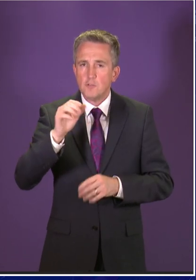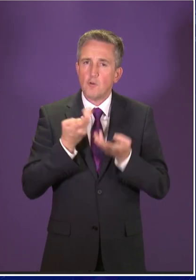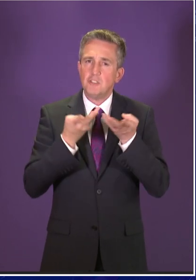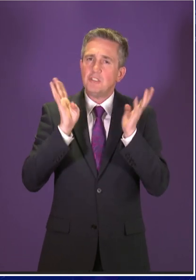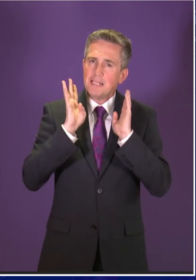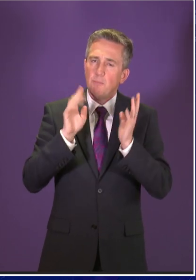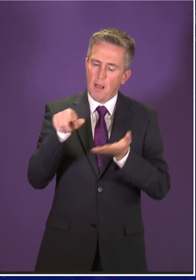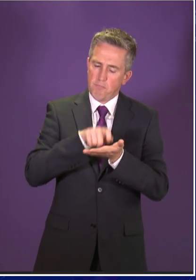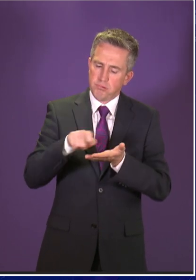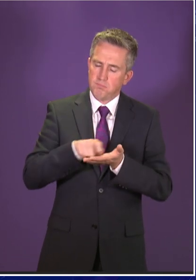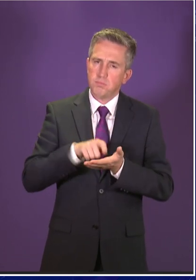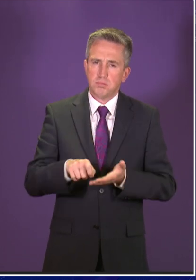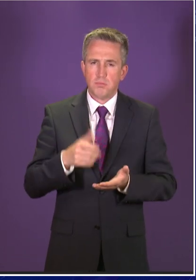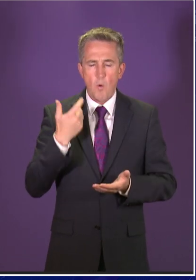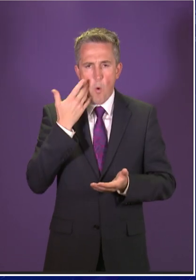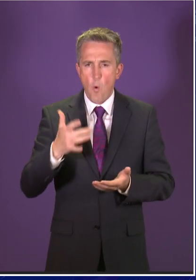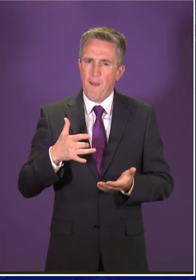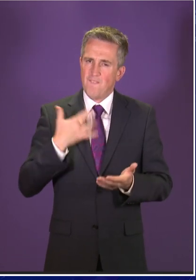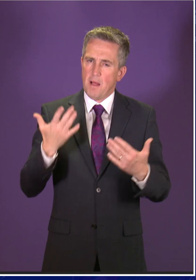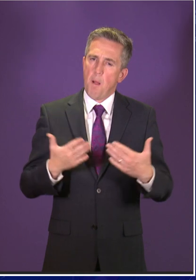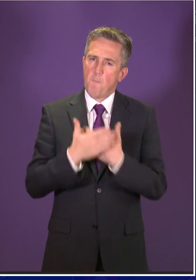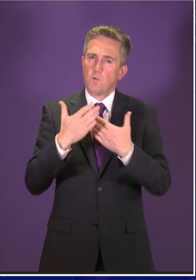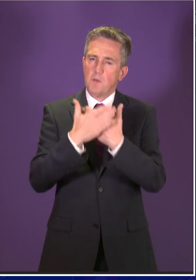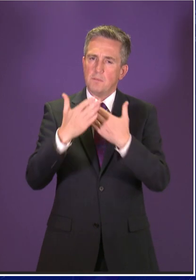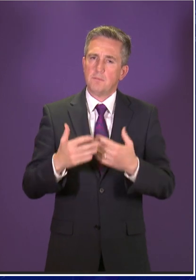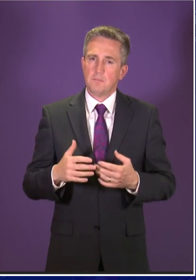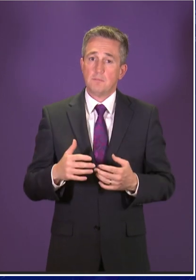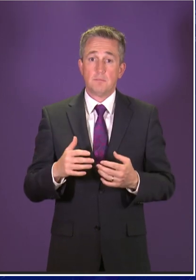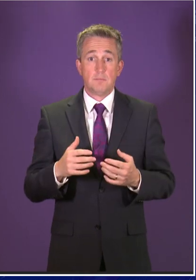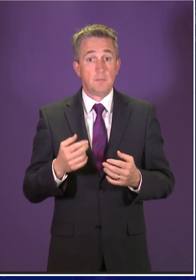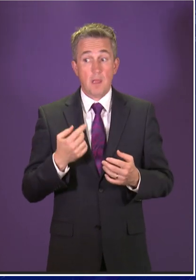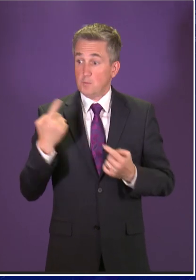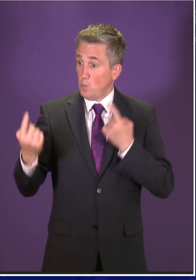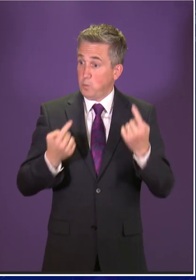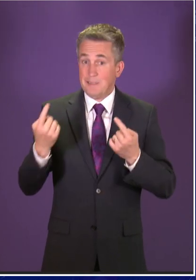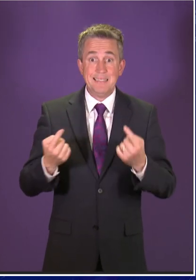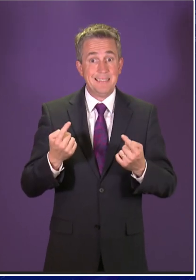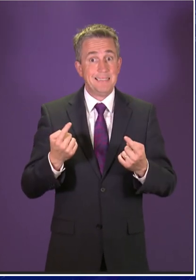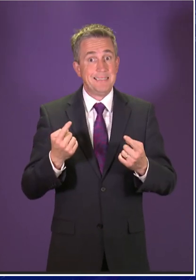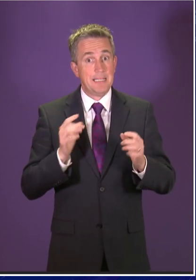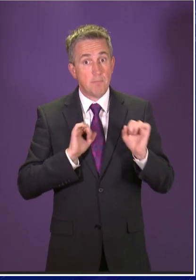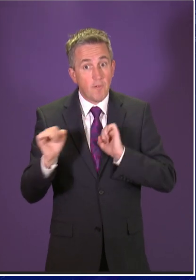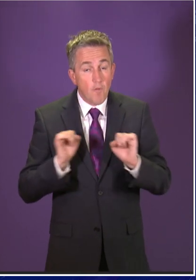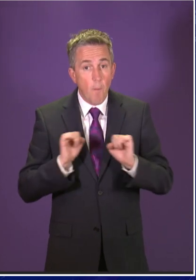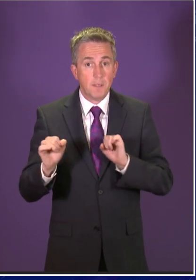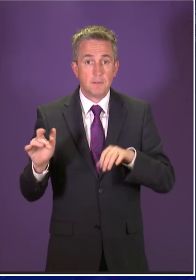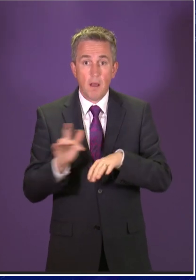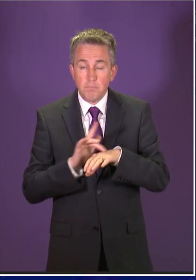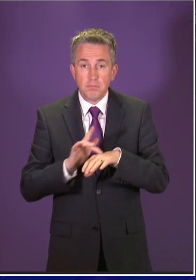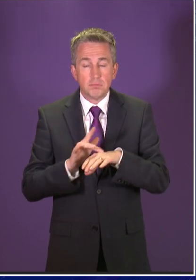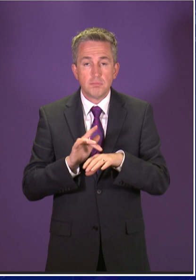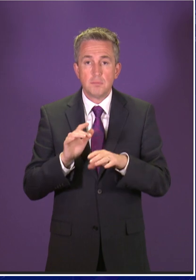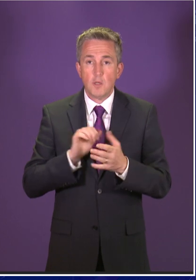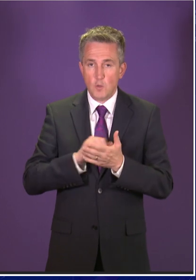his works are always contemporary. As modern-day artists and audience, our encounter with